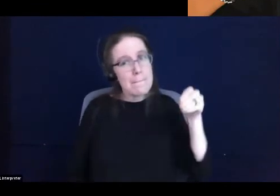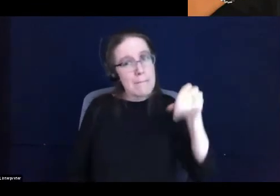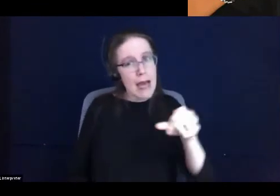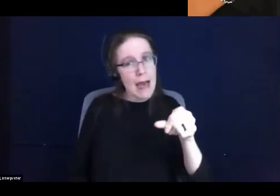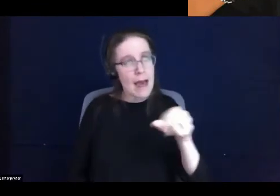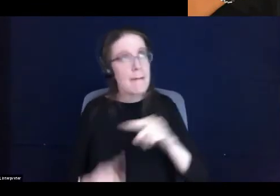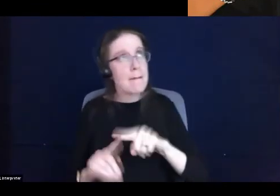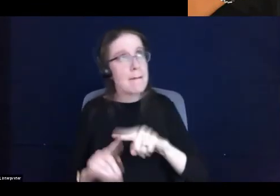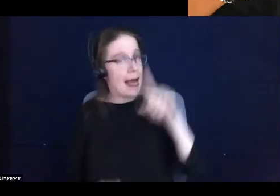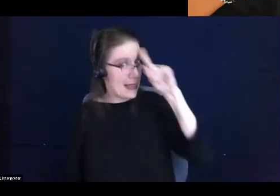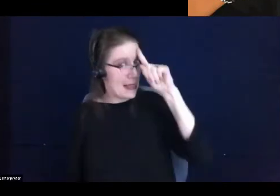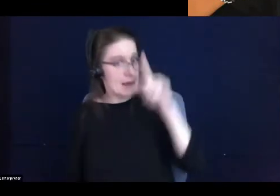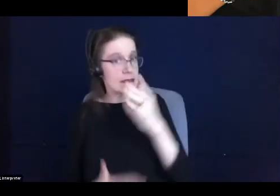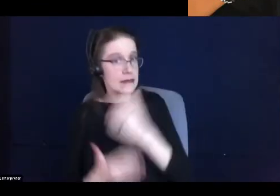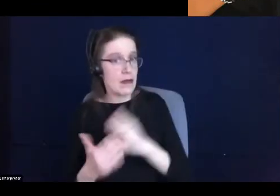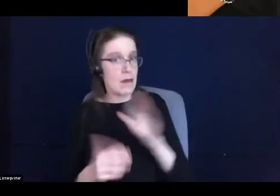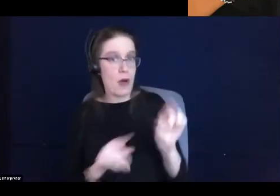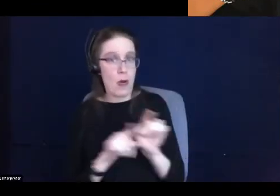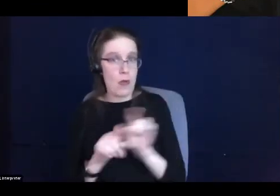also free.